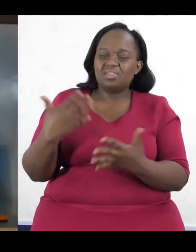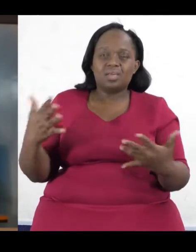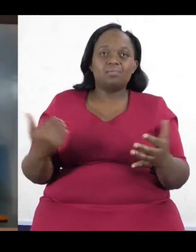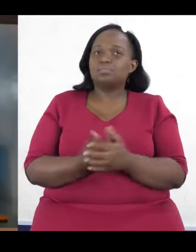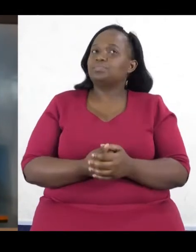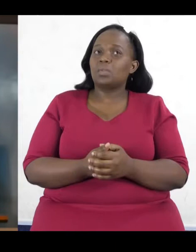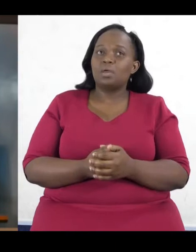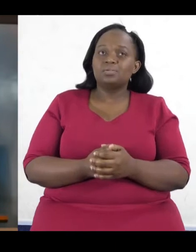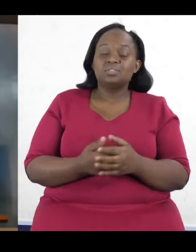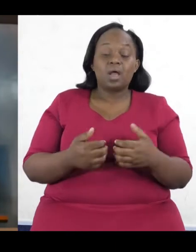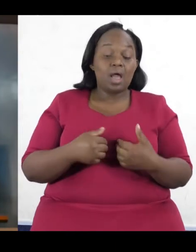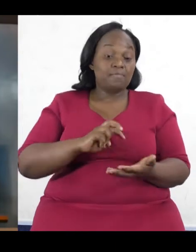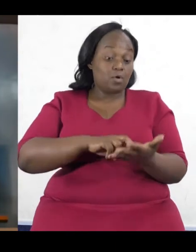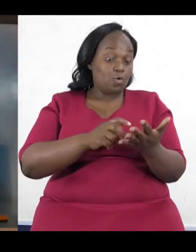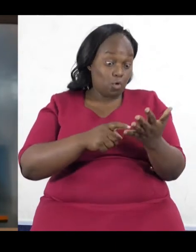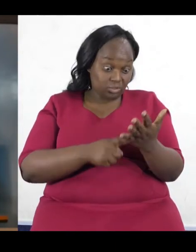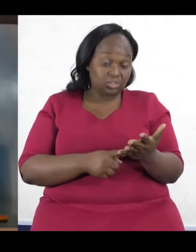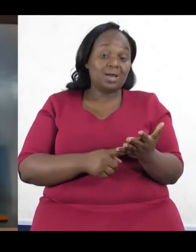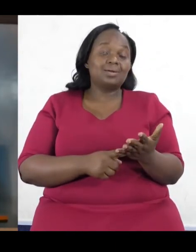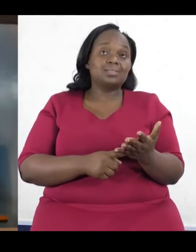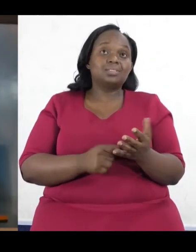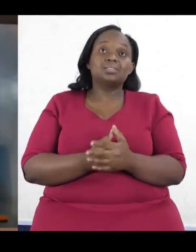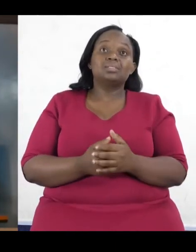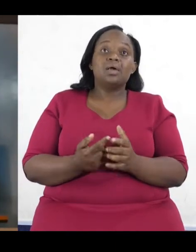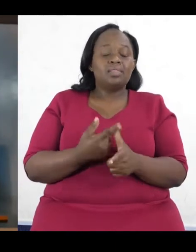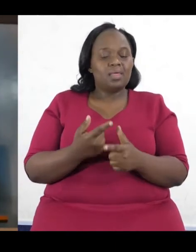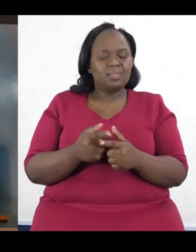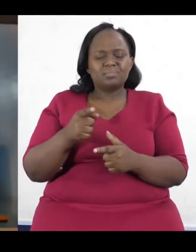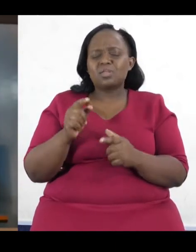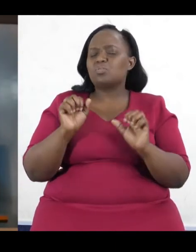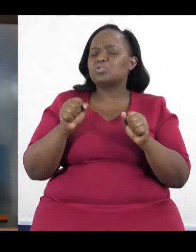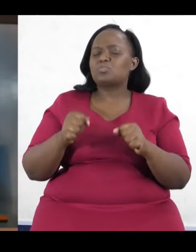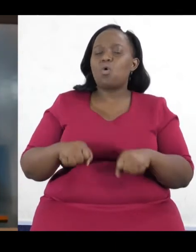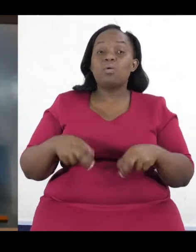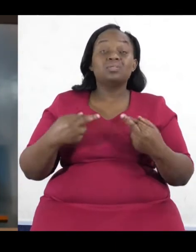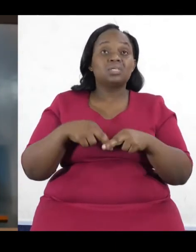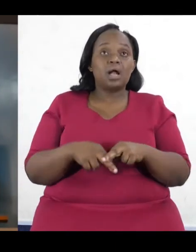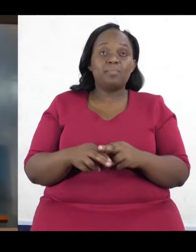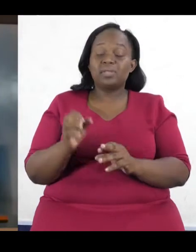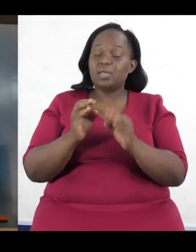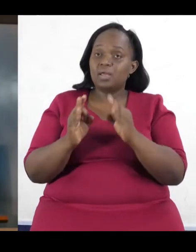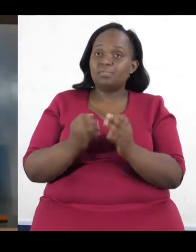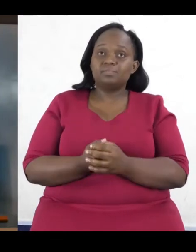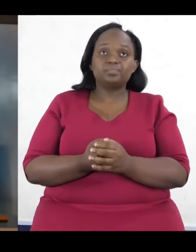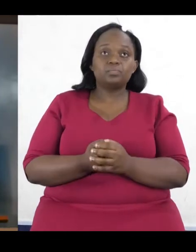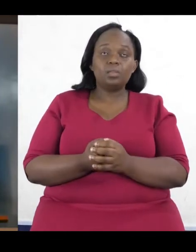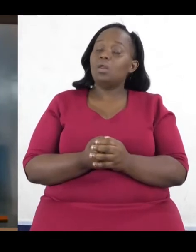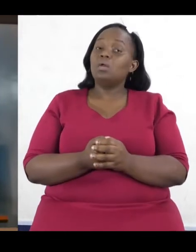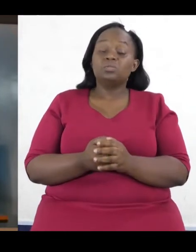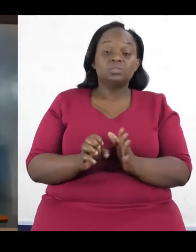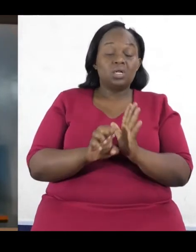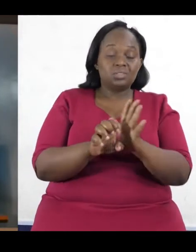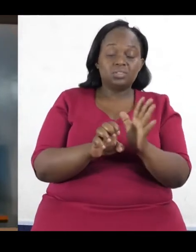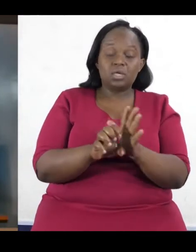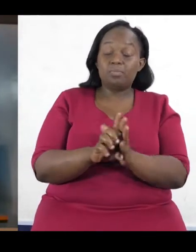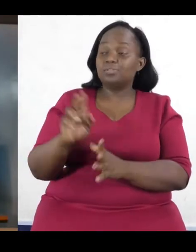is. We have contractual arrangements with farmers. And this can only happen if, for example, we take advantage of our farmer groups.